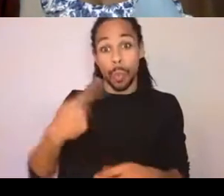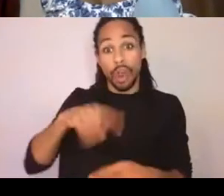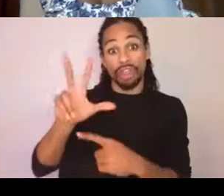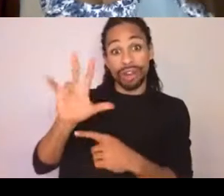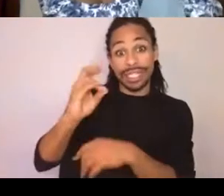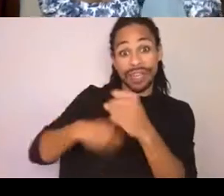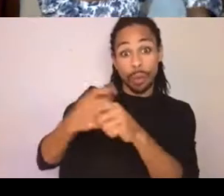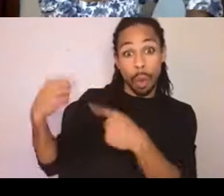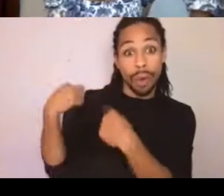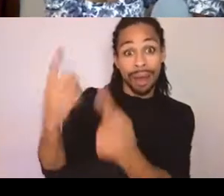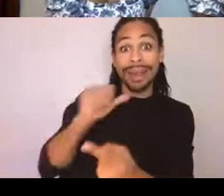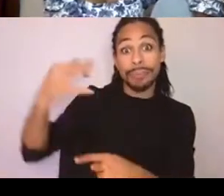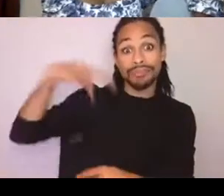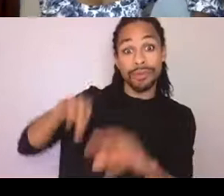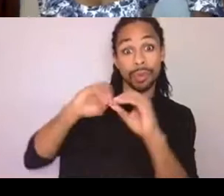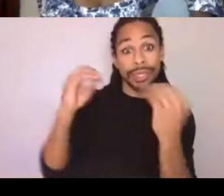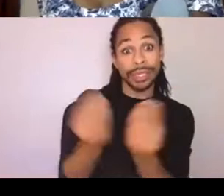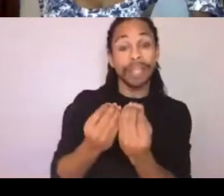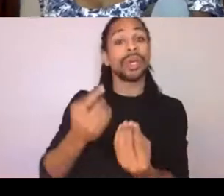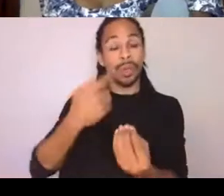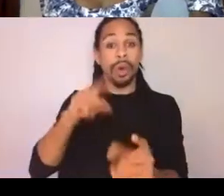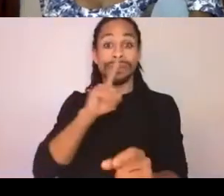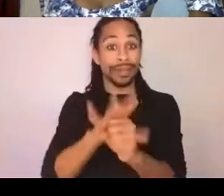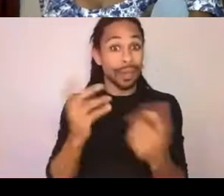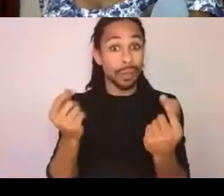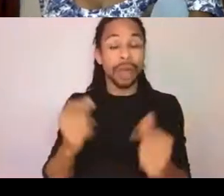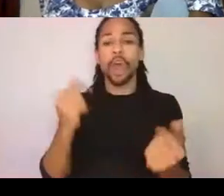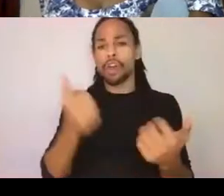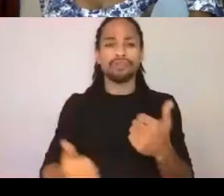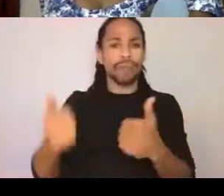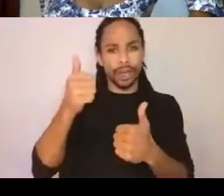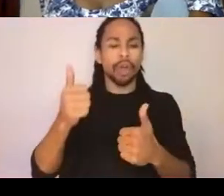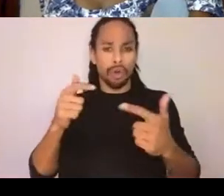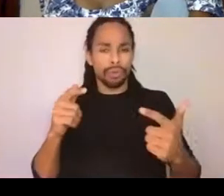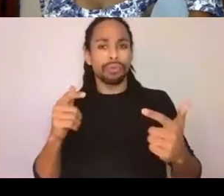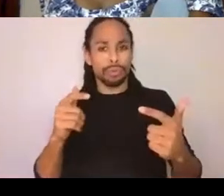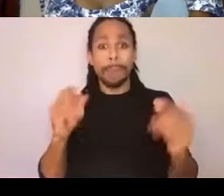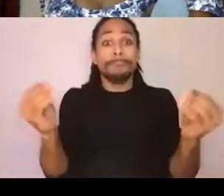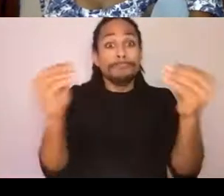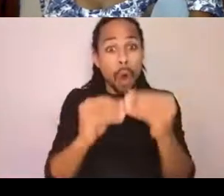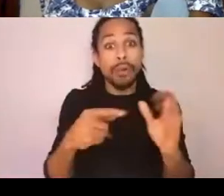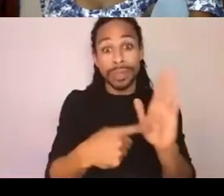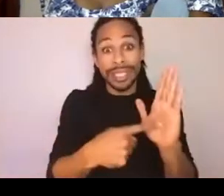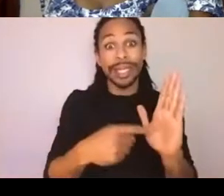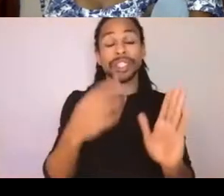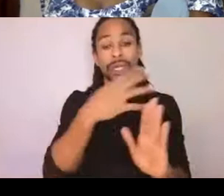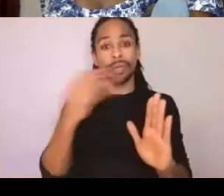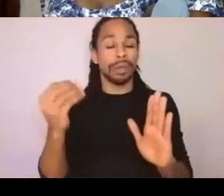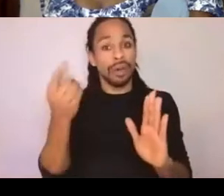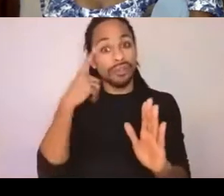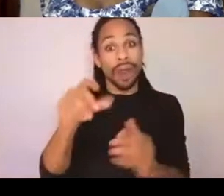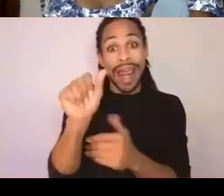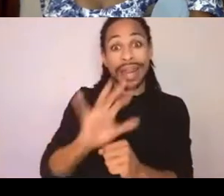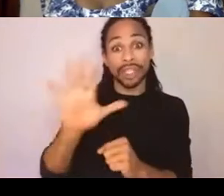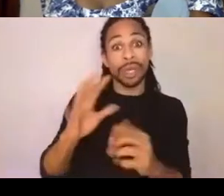organization dedicated to ensuring greater representation, equity, and opportunities for Asian American artists and arts